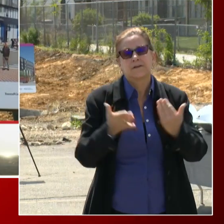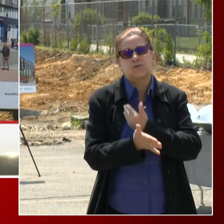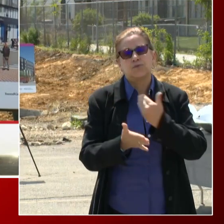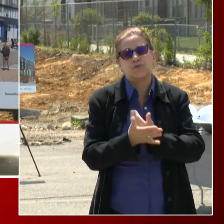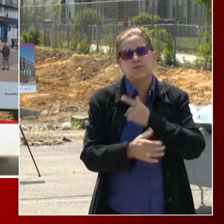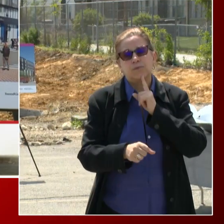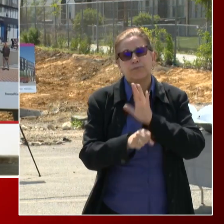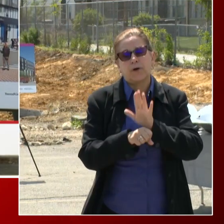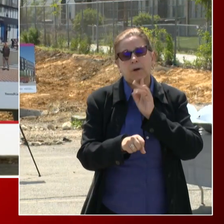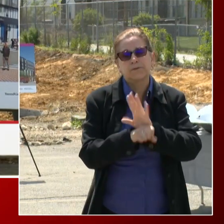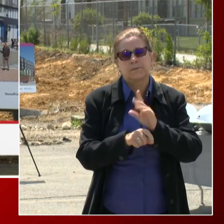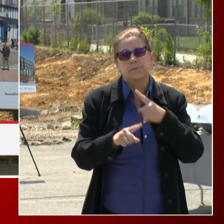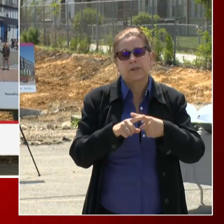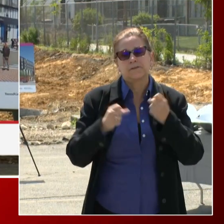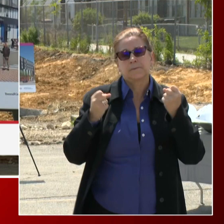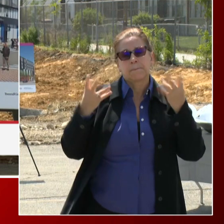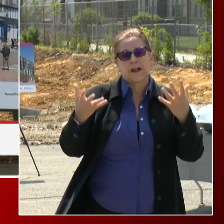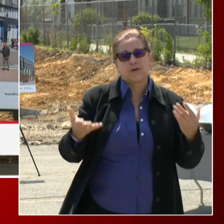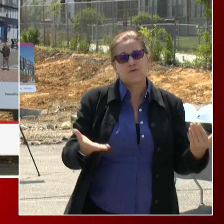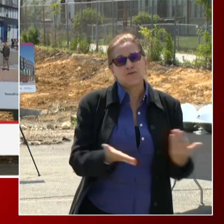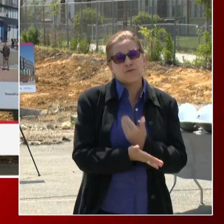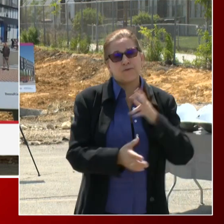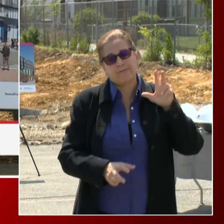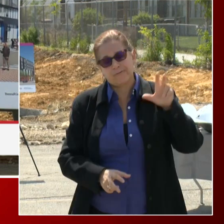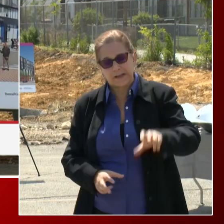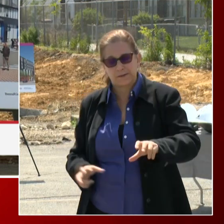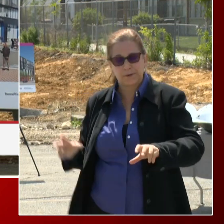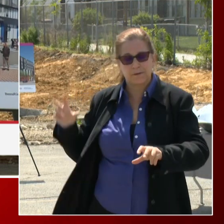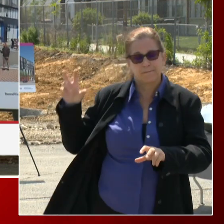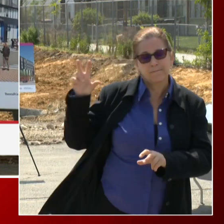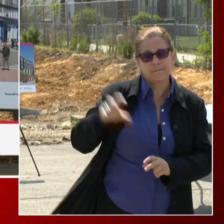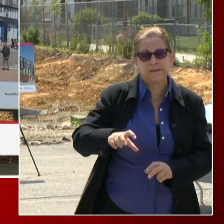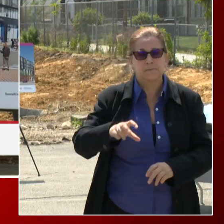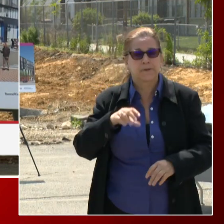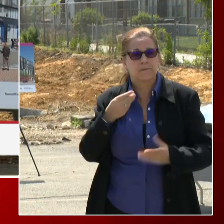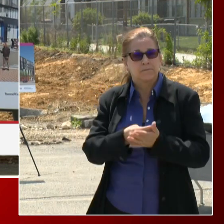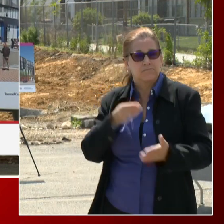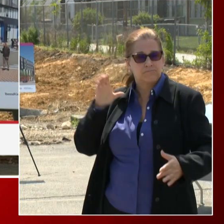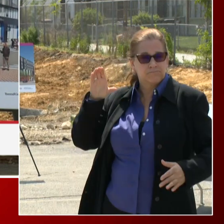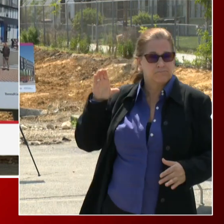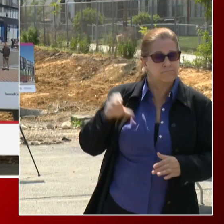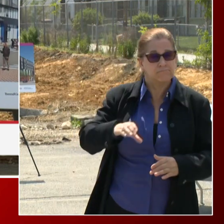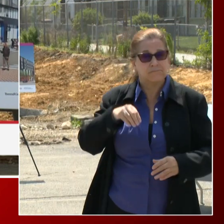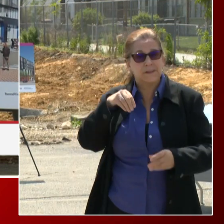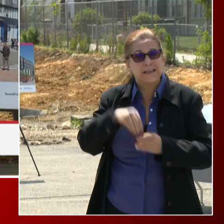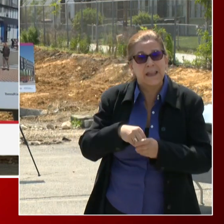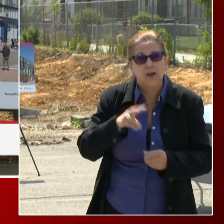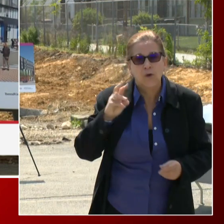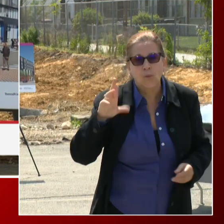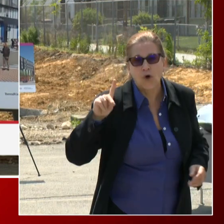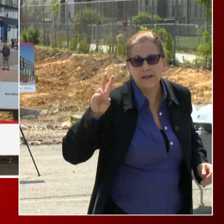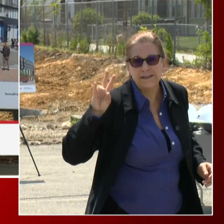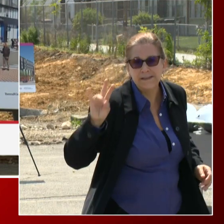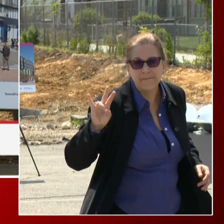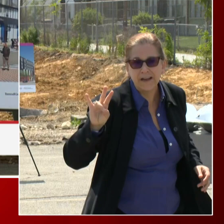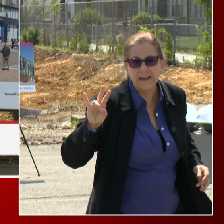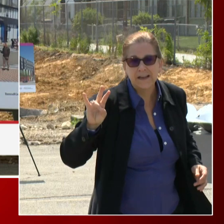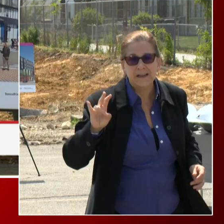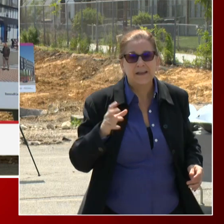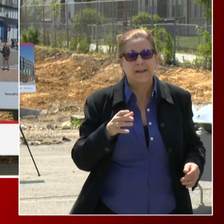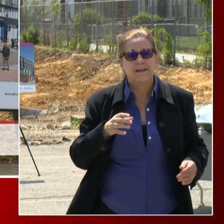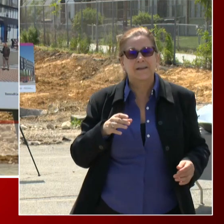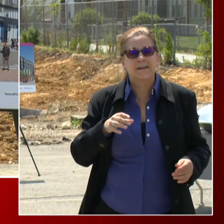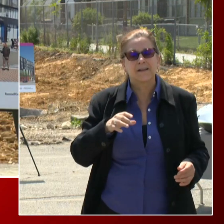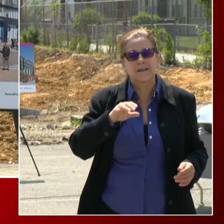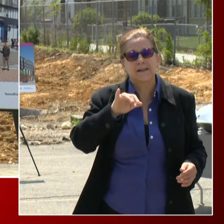investments toward 7. I want to acknowledge and thank Councilmember Vincent Gray, who has joined us and